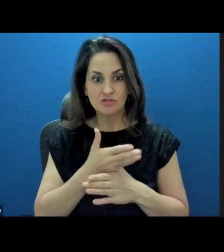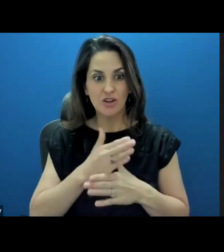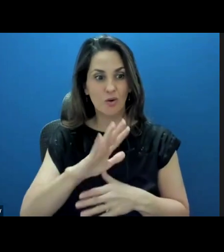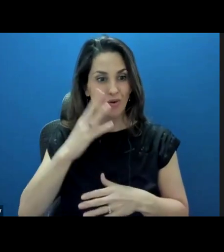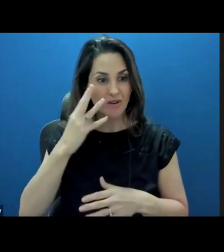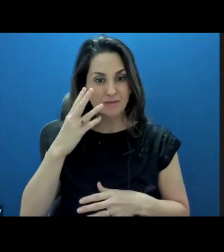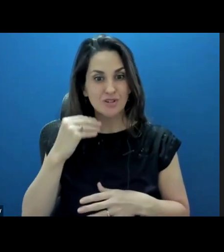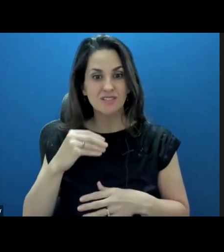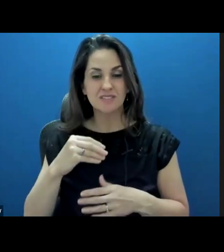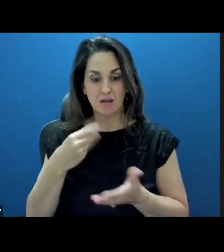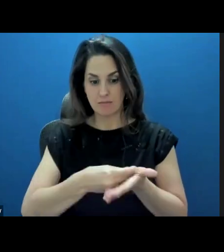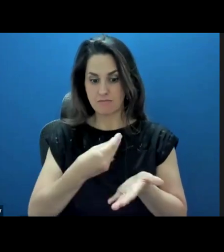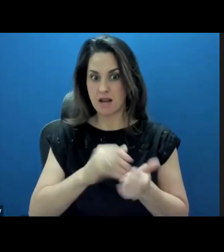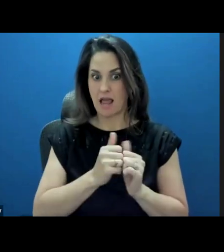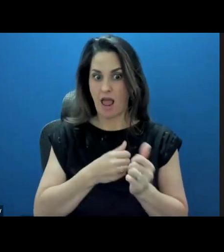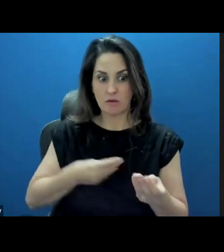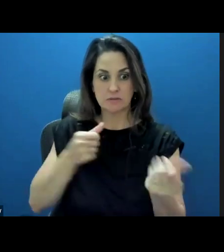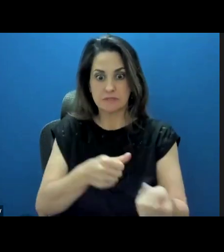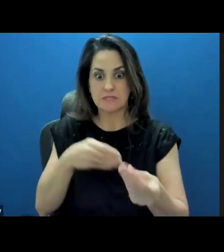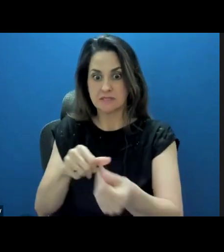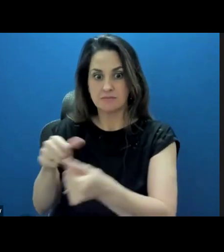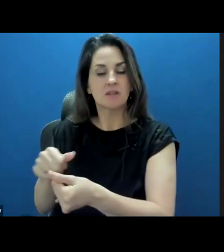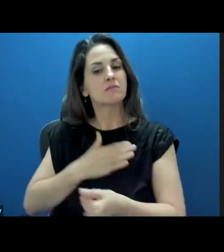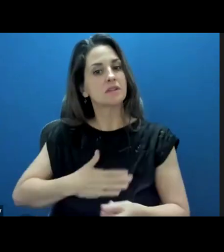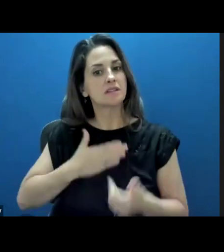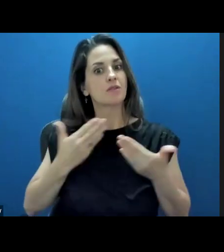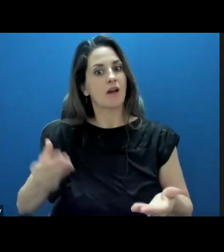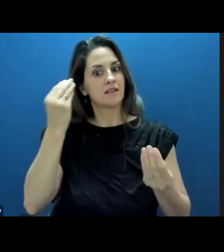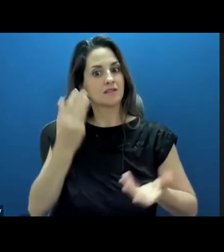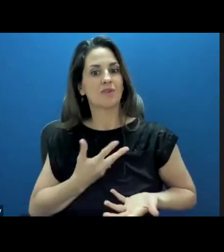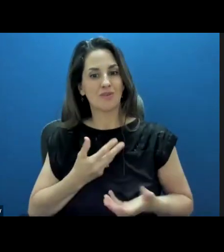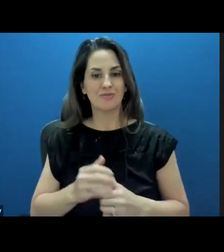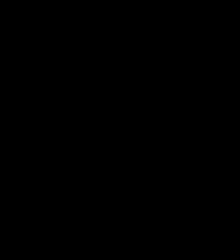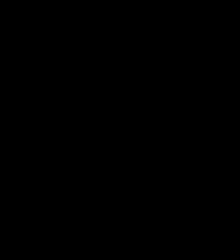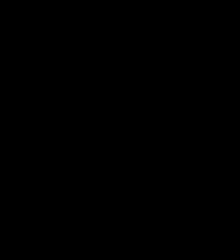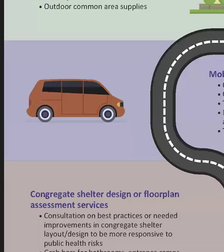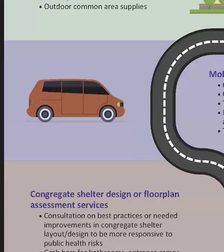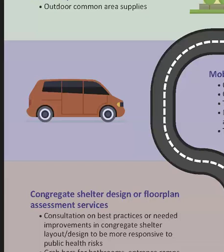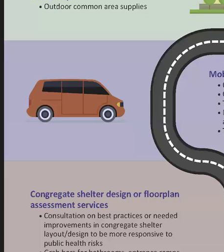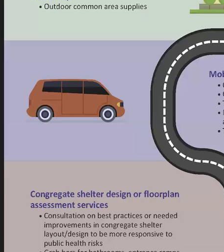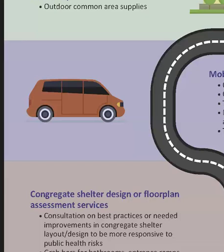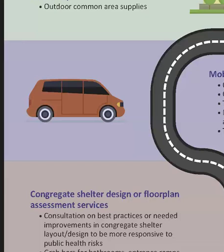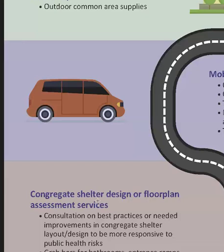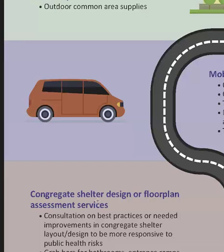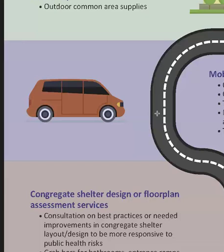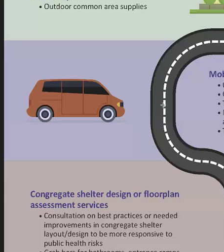with spending down ARP funds in your community, please send it our way. Drew, if you could stand up that other